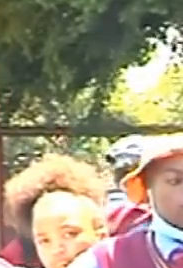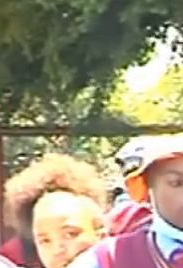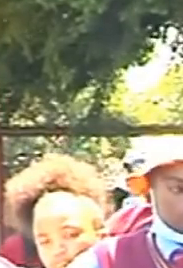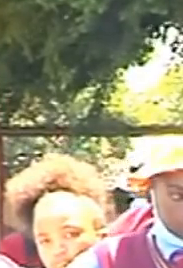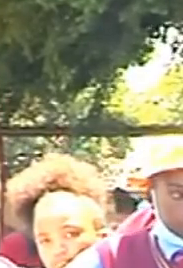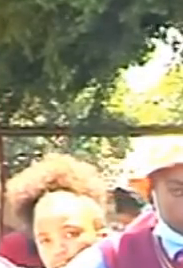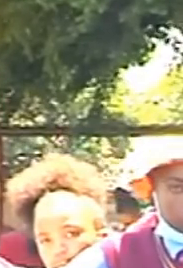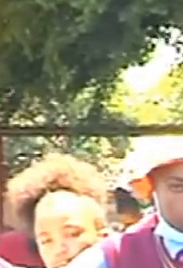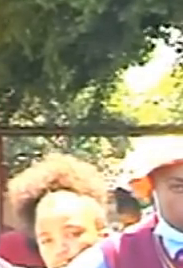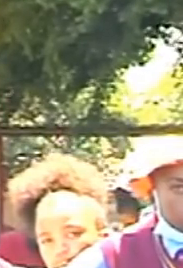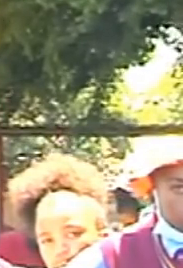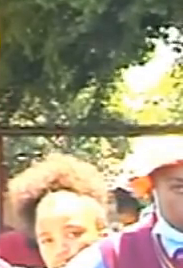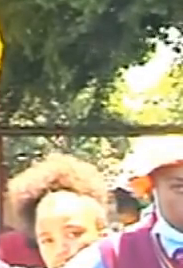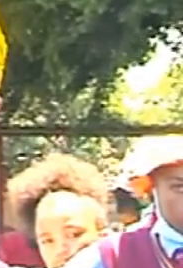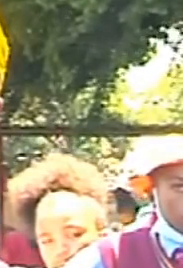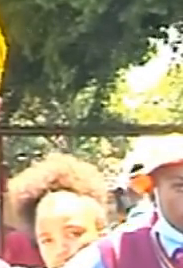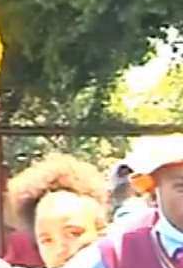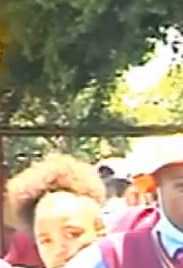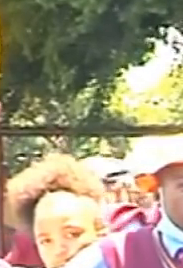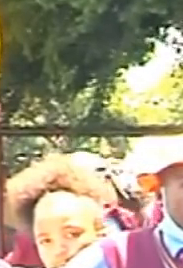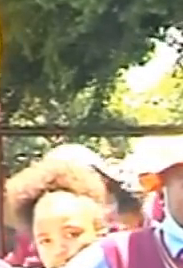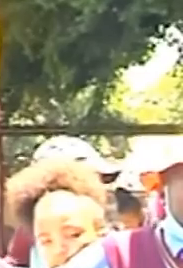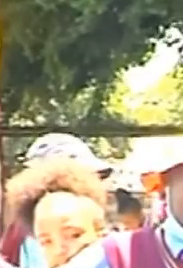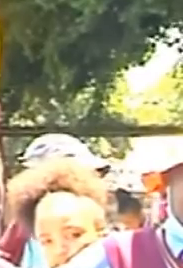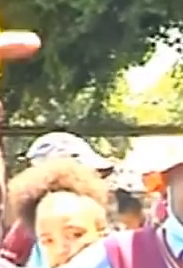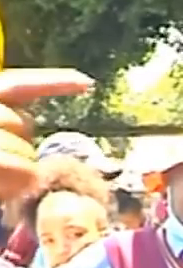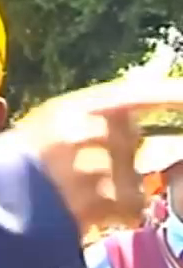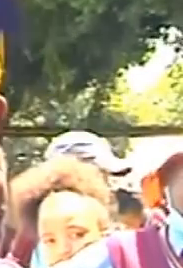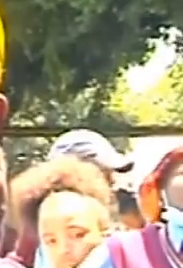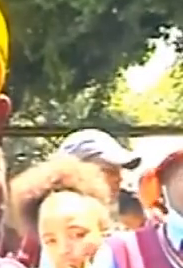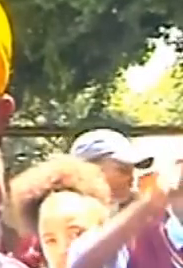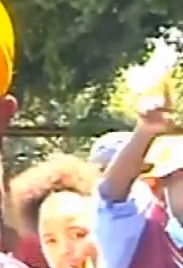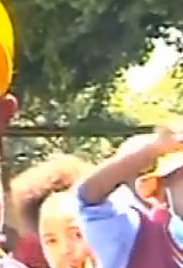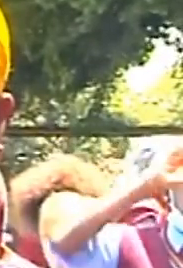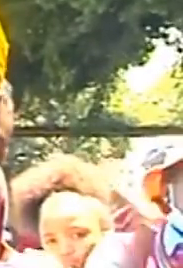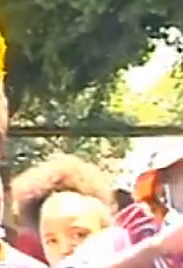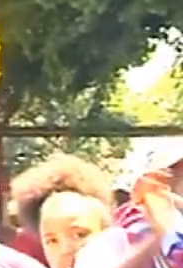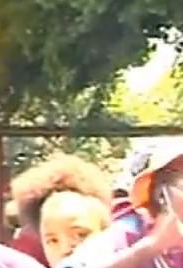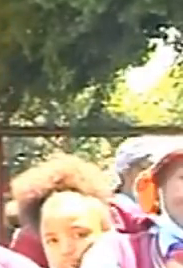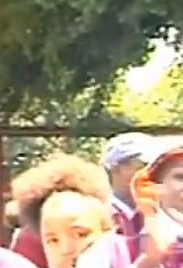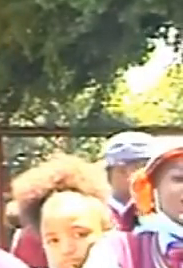Yes. I'm going to call the South African Human Rights Commission to come. Yes.